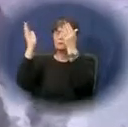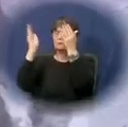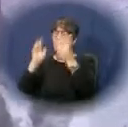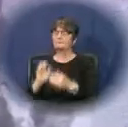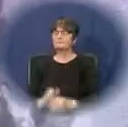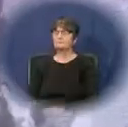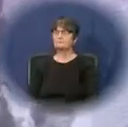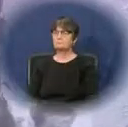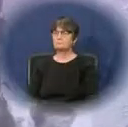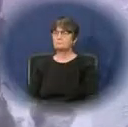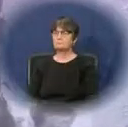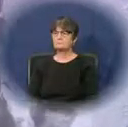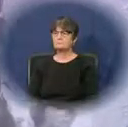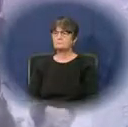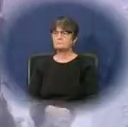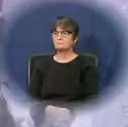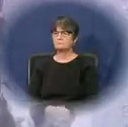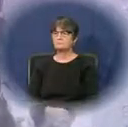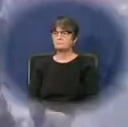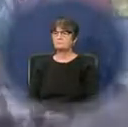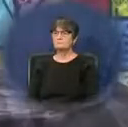alleluia.